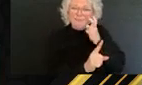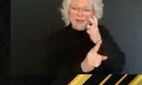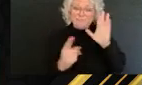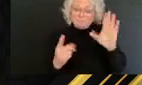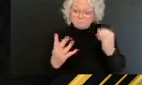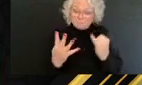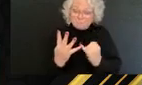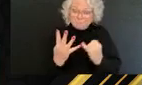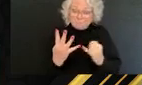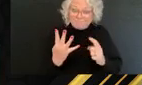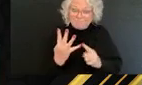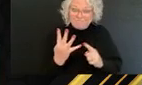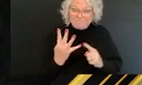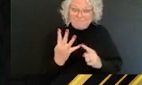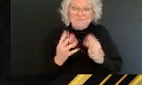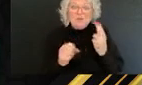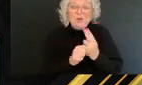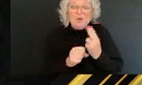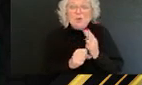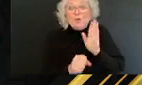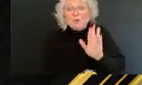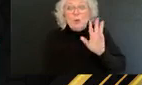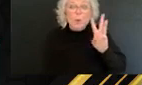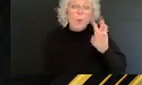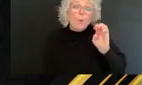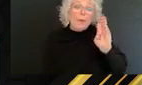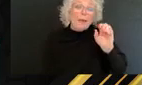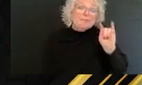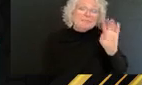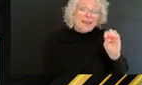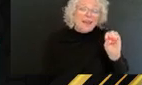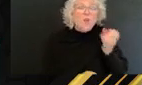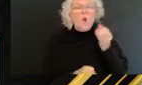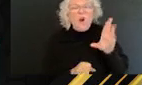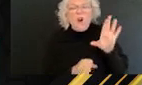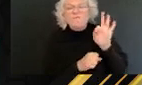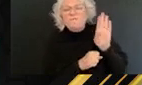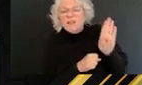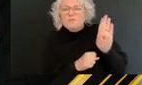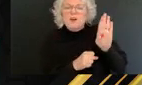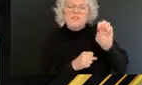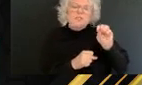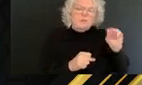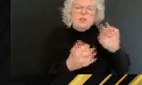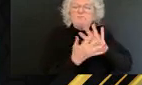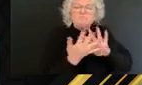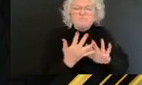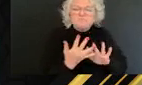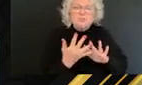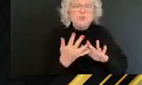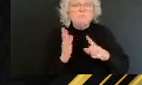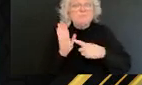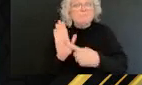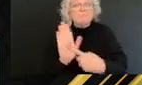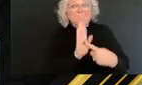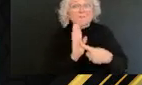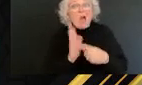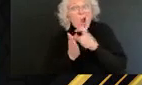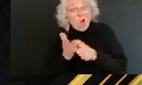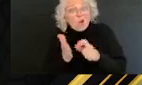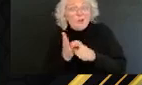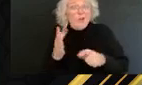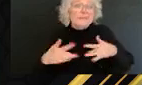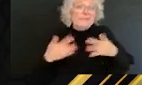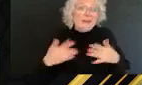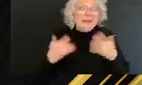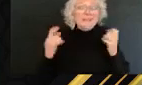And one final way you can celebrate is to use your website or any other social media accounts to showcase special events,